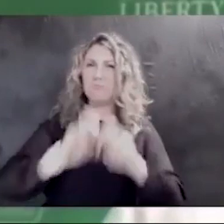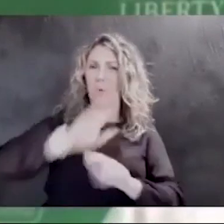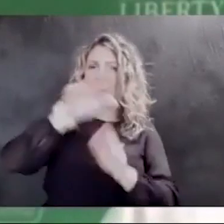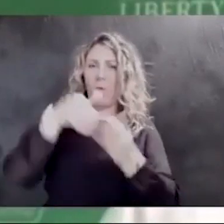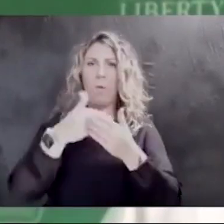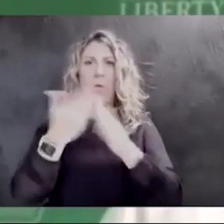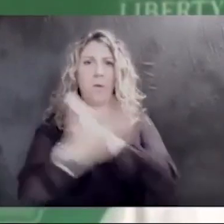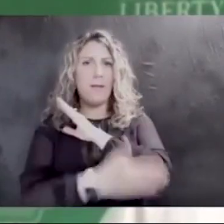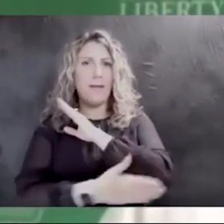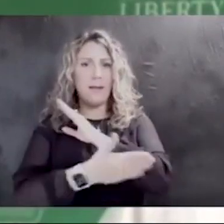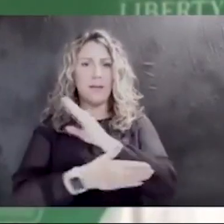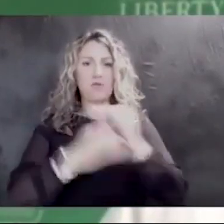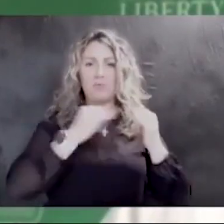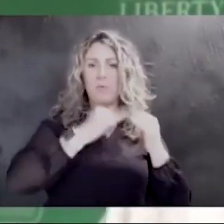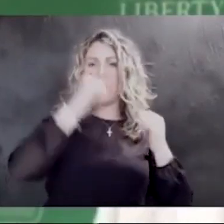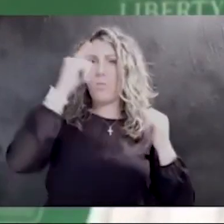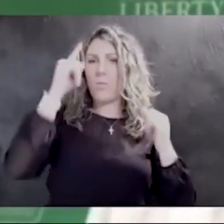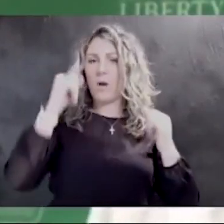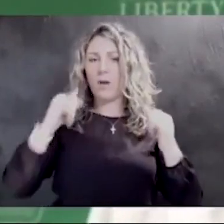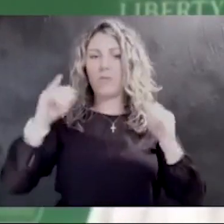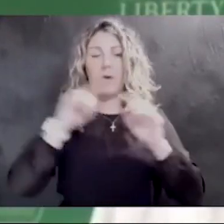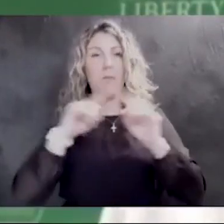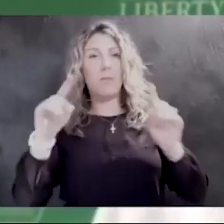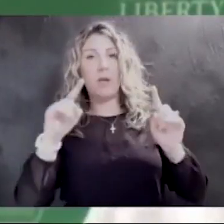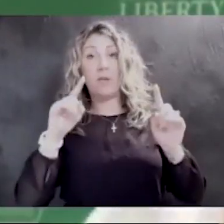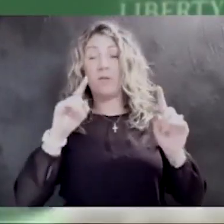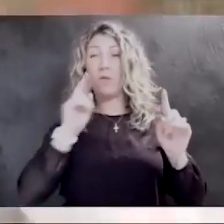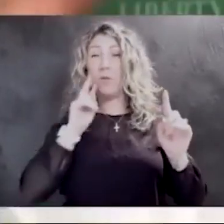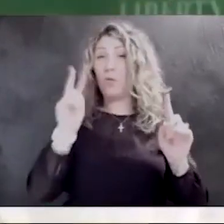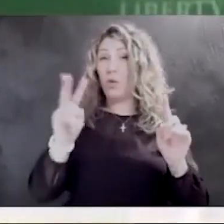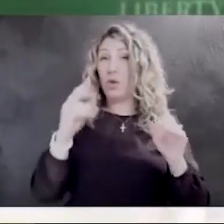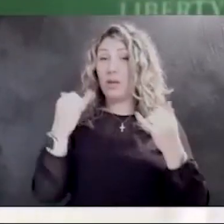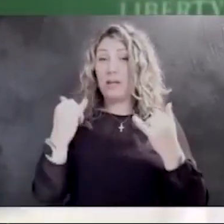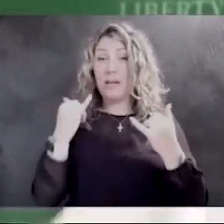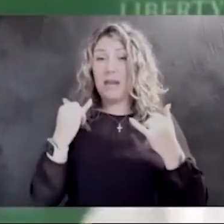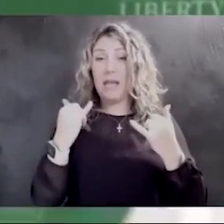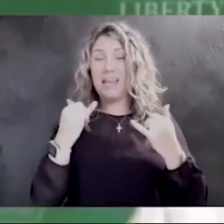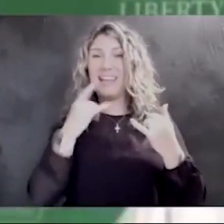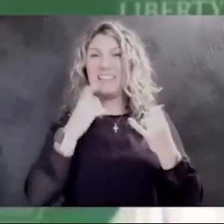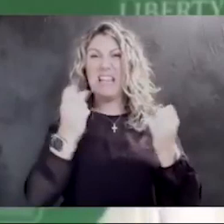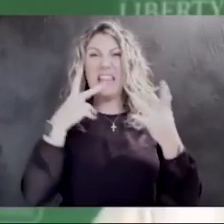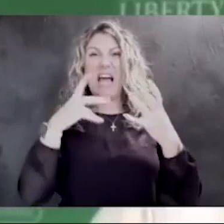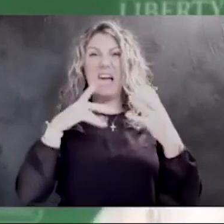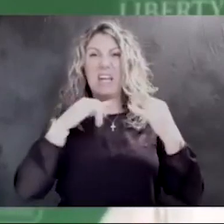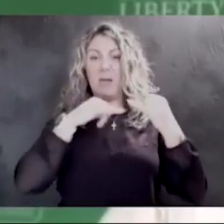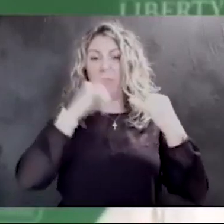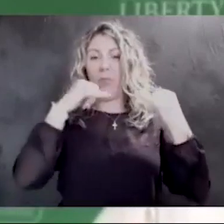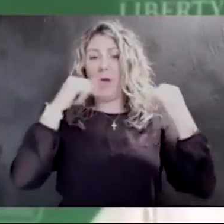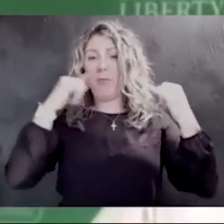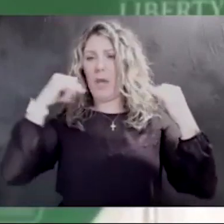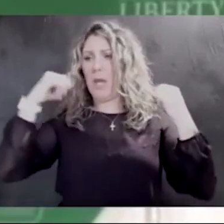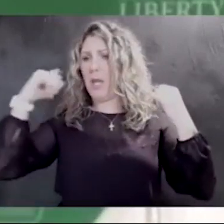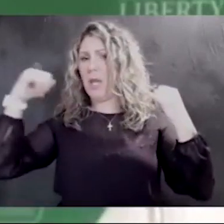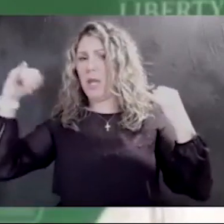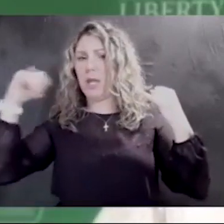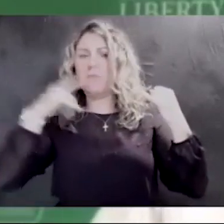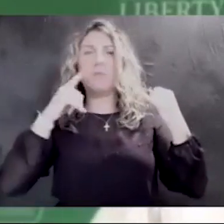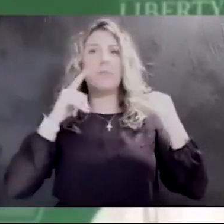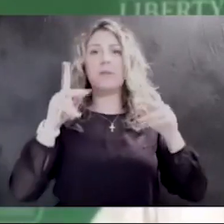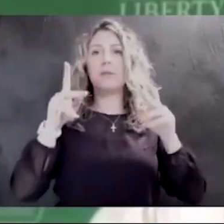a wave. But if you look at what's happening now, it's a bunch of ripples everywhere. It's all in,